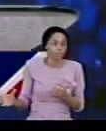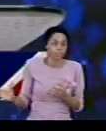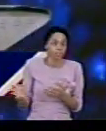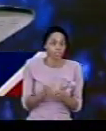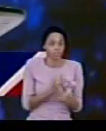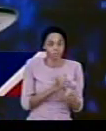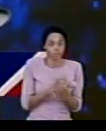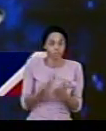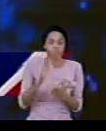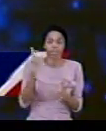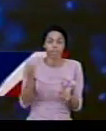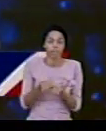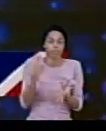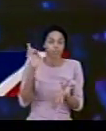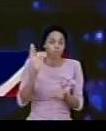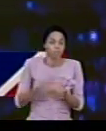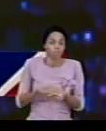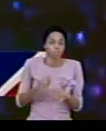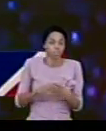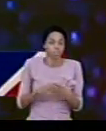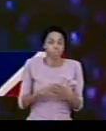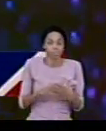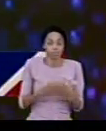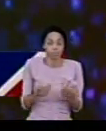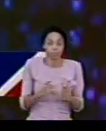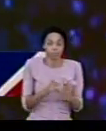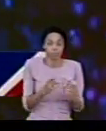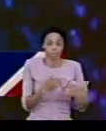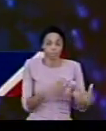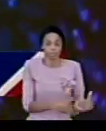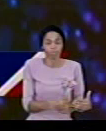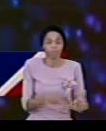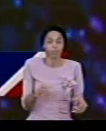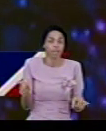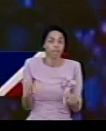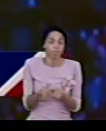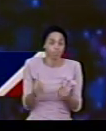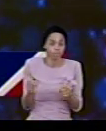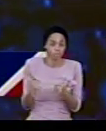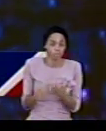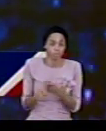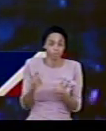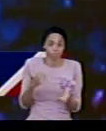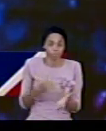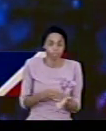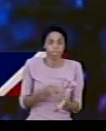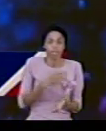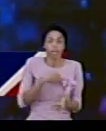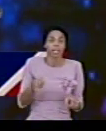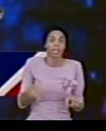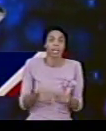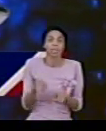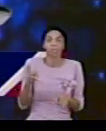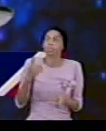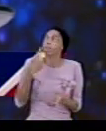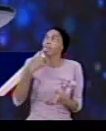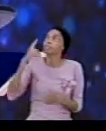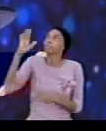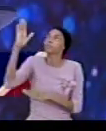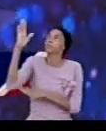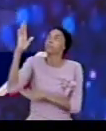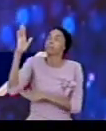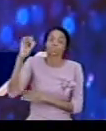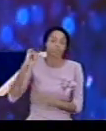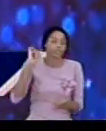side, according to each, and everyone that sweareth shall be cut off